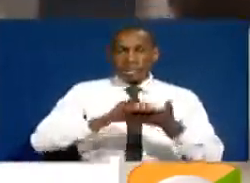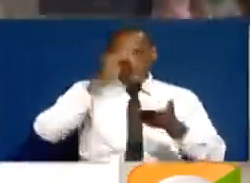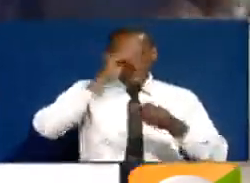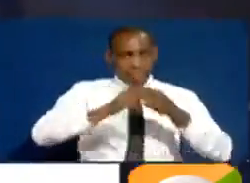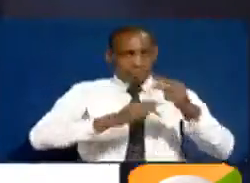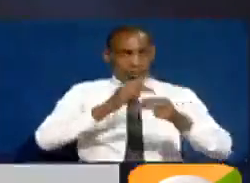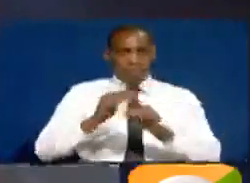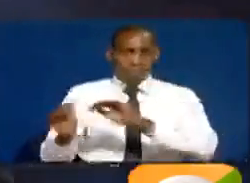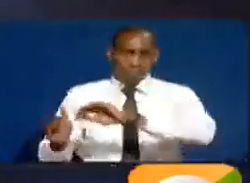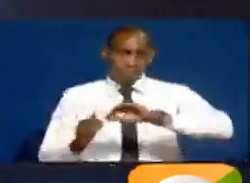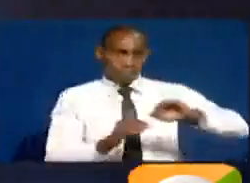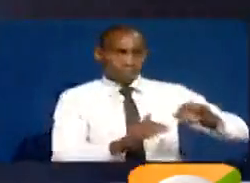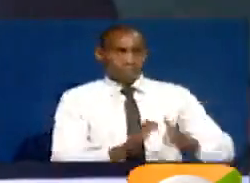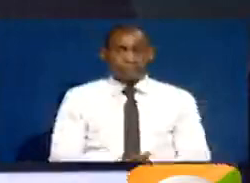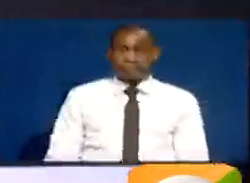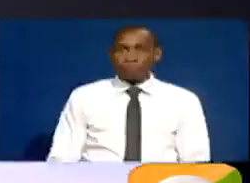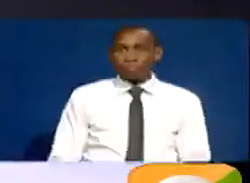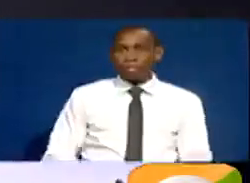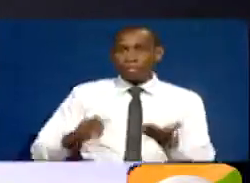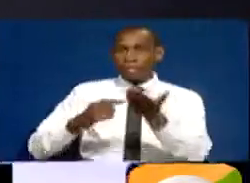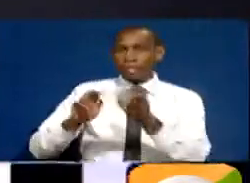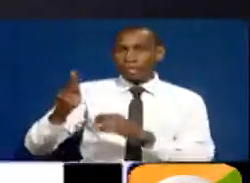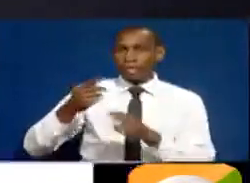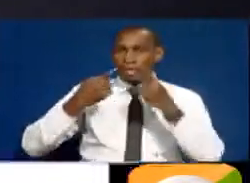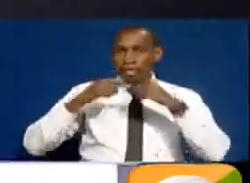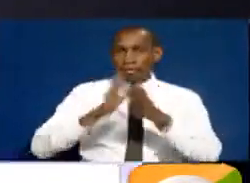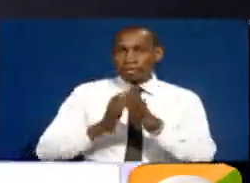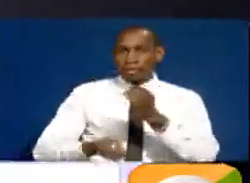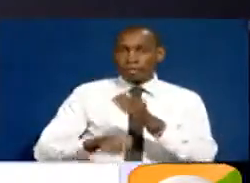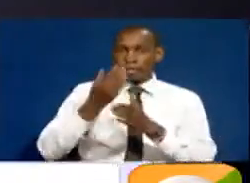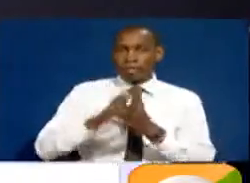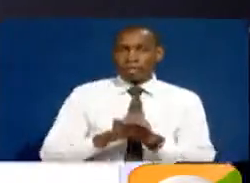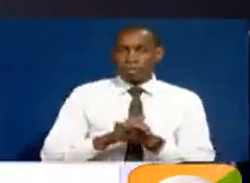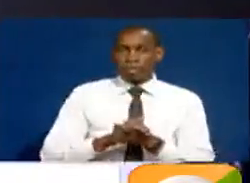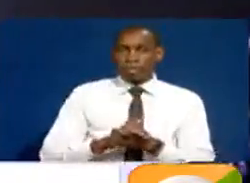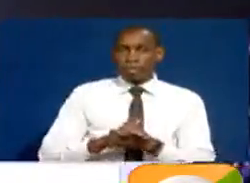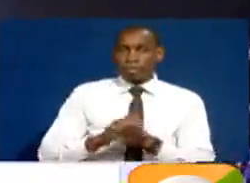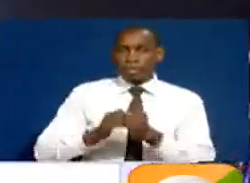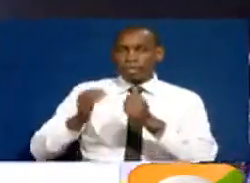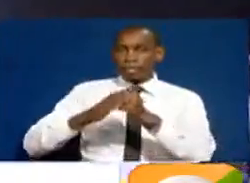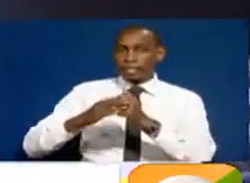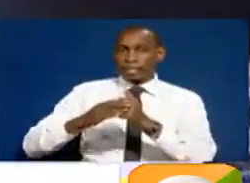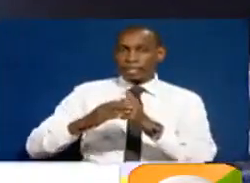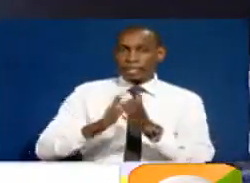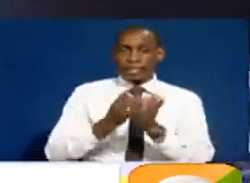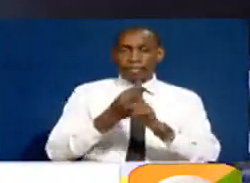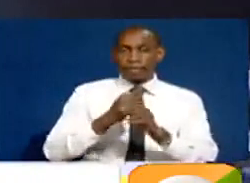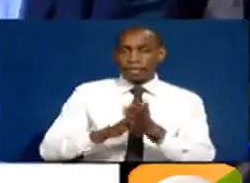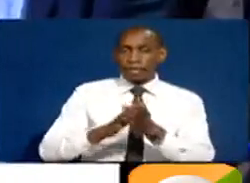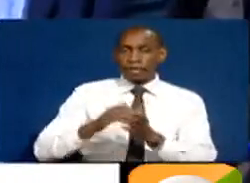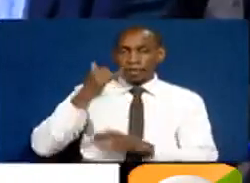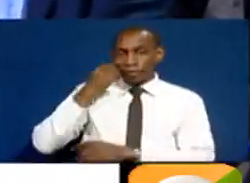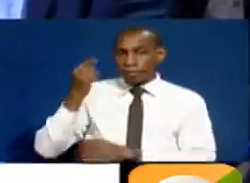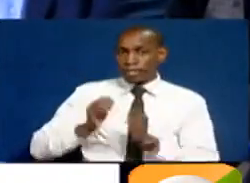process. Elsewhere, Techno Kenya has announced launch of Common 19 series and Spark 9 series.